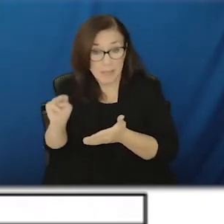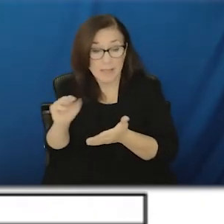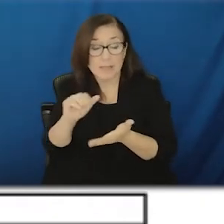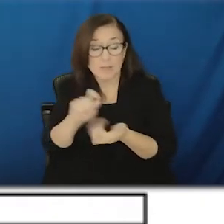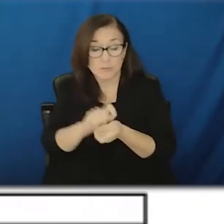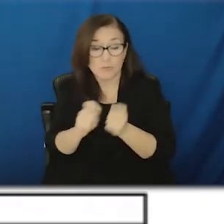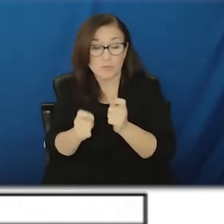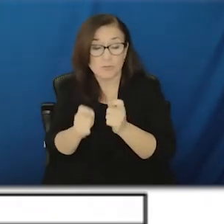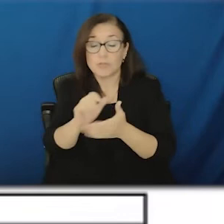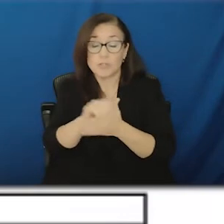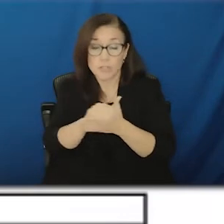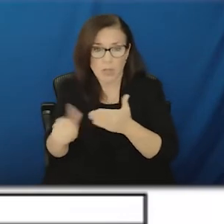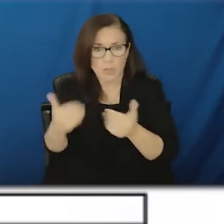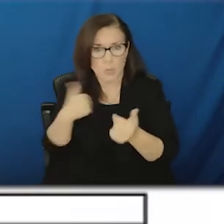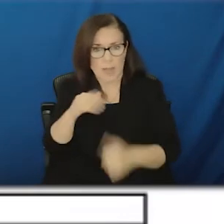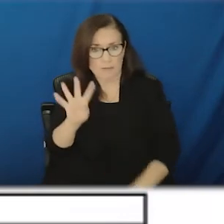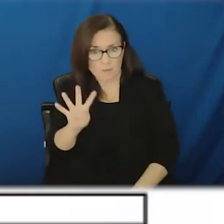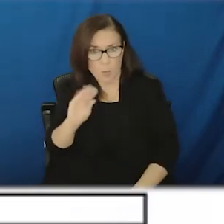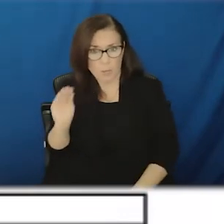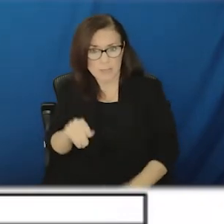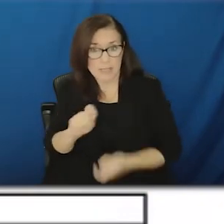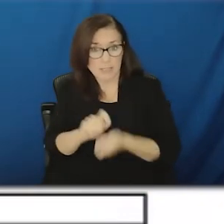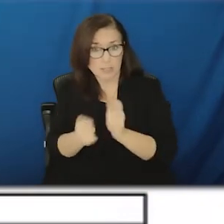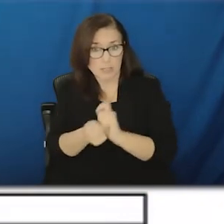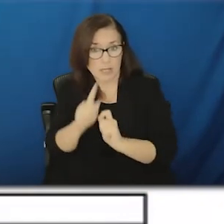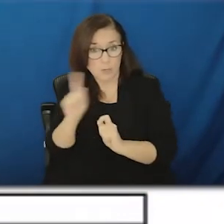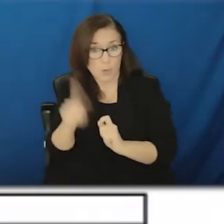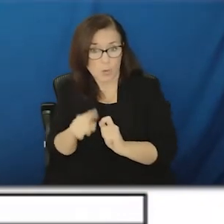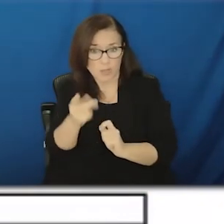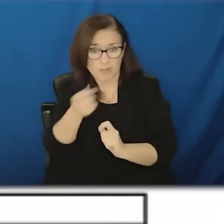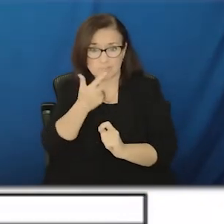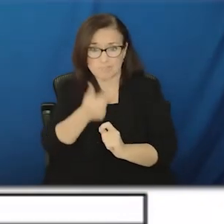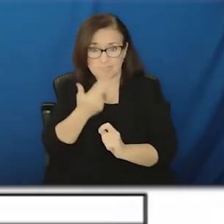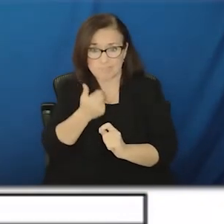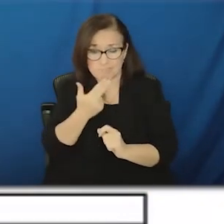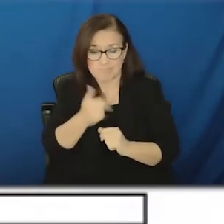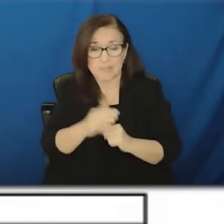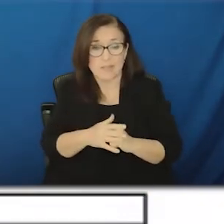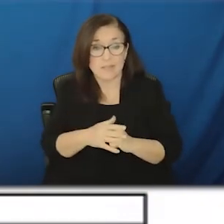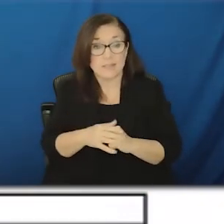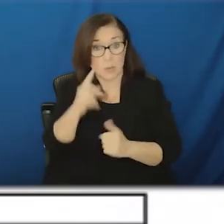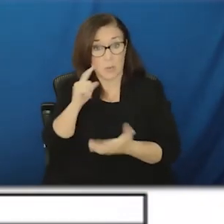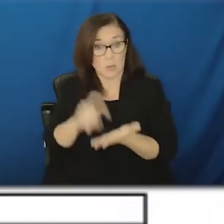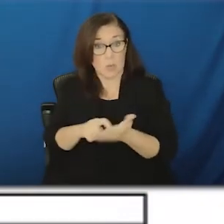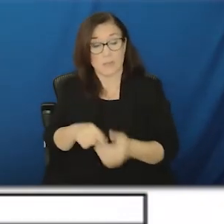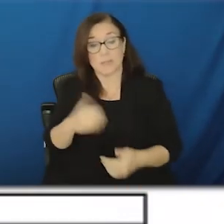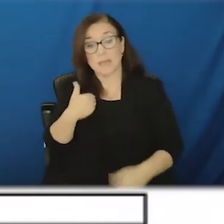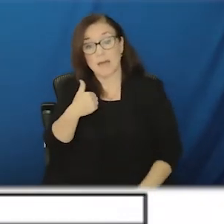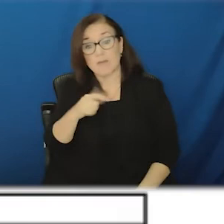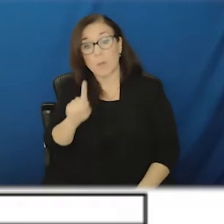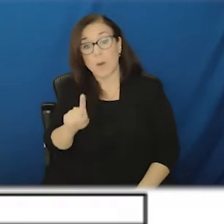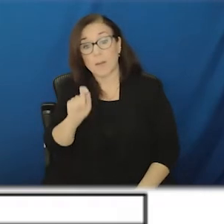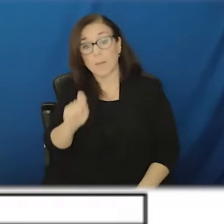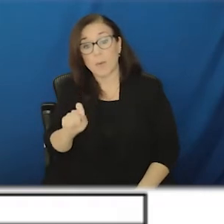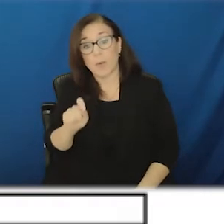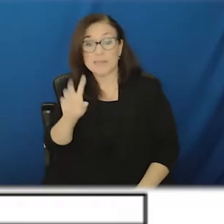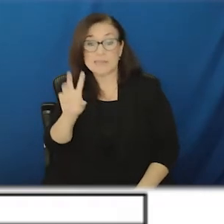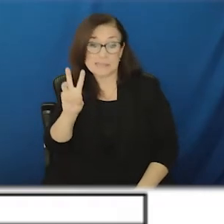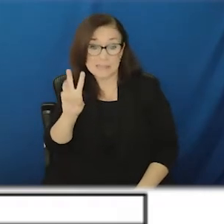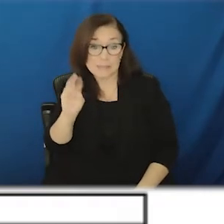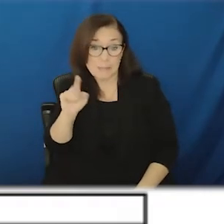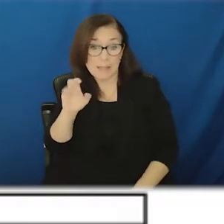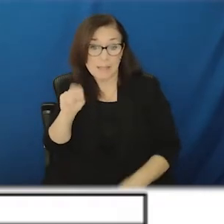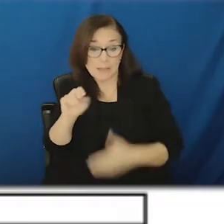orders. So the good news is, if you look at the bottom line, we have nearly $1.6 million left in that contingency